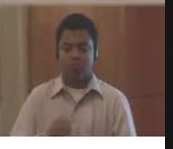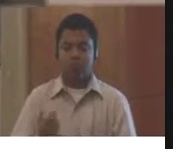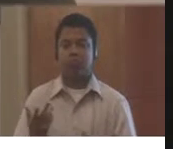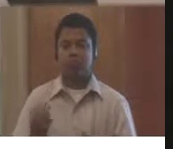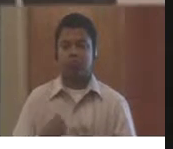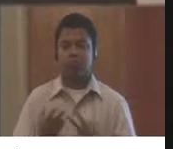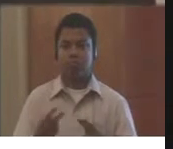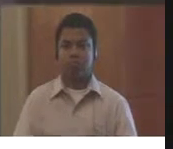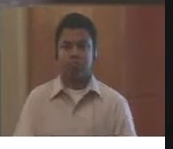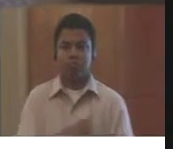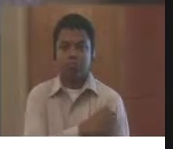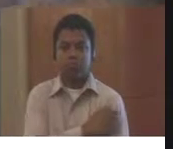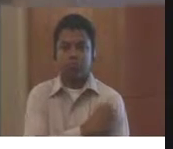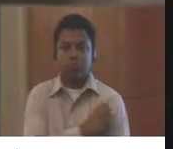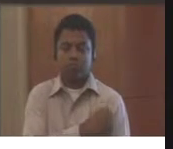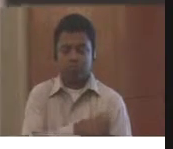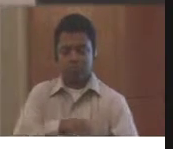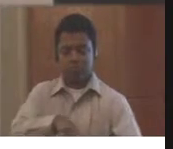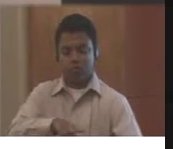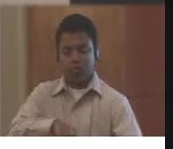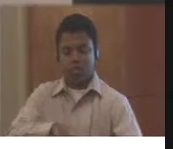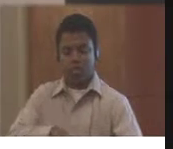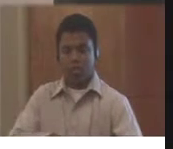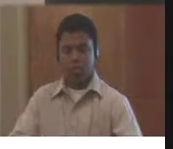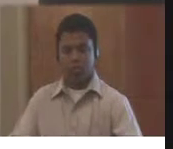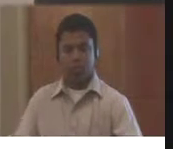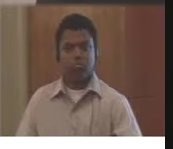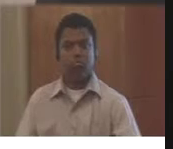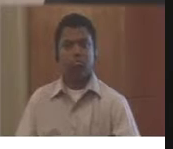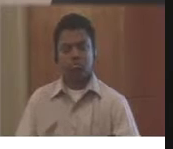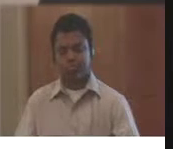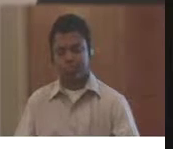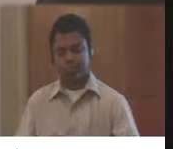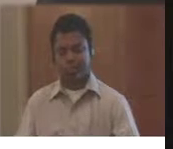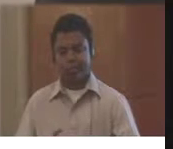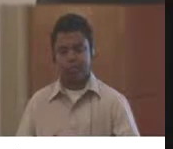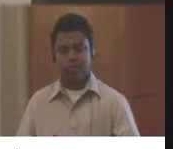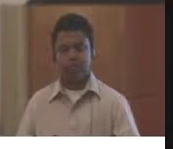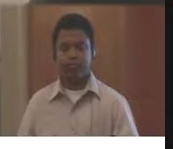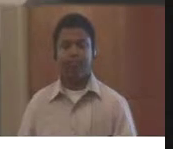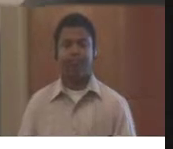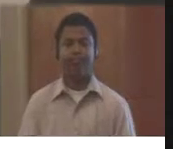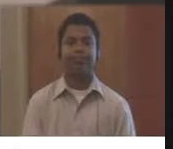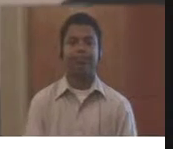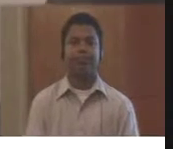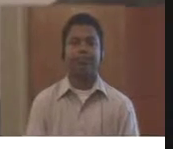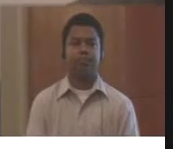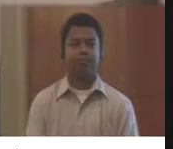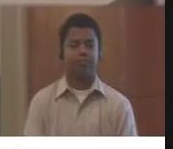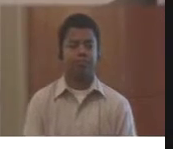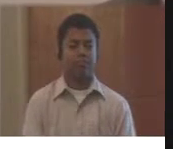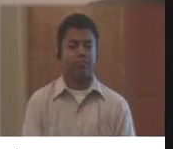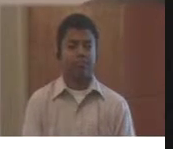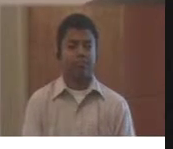this work, as well as the Review Committee for the draft.